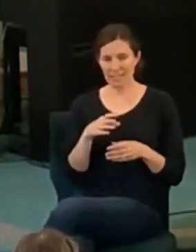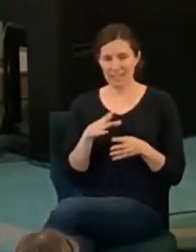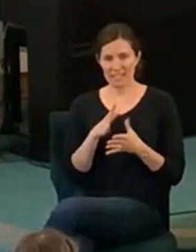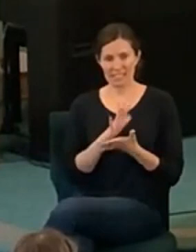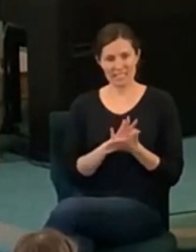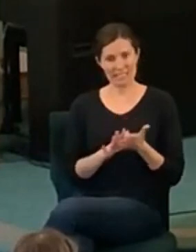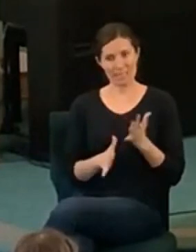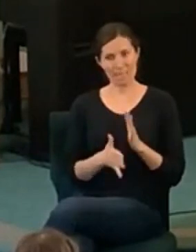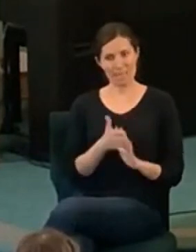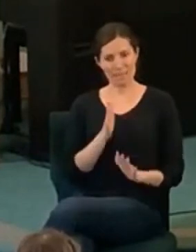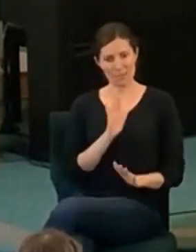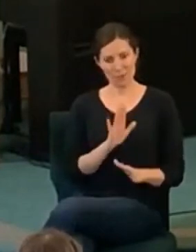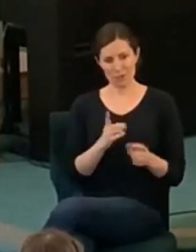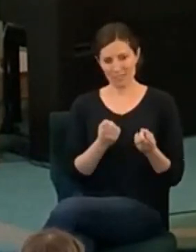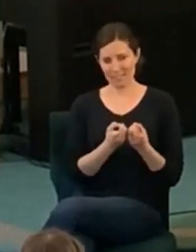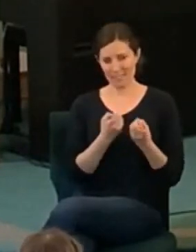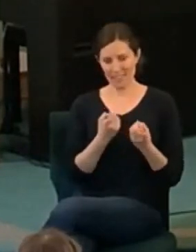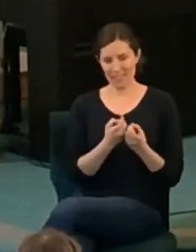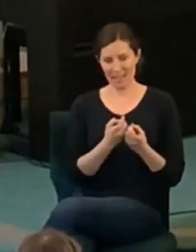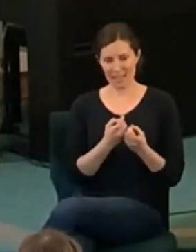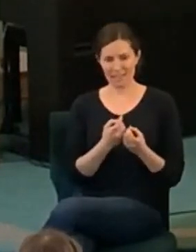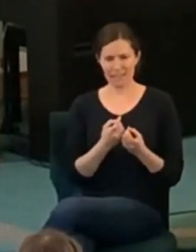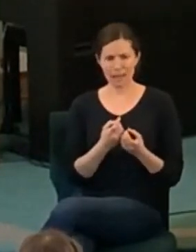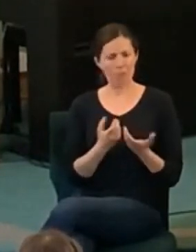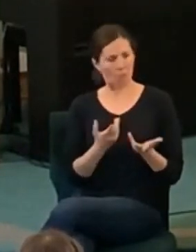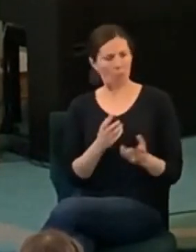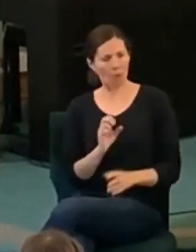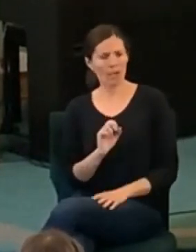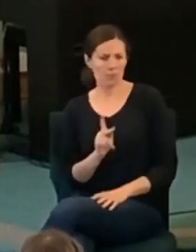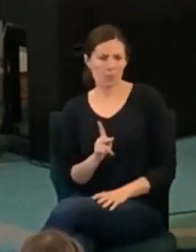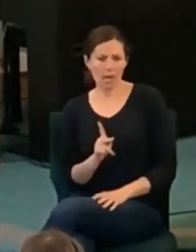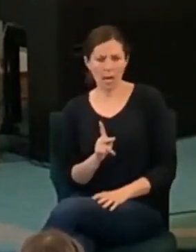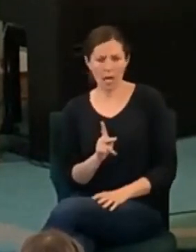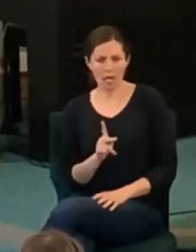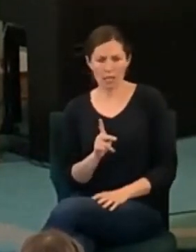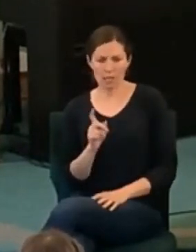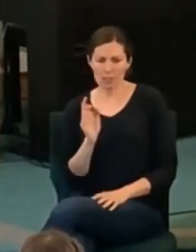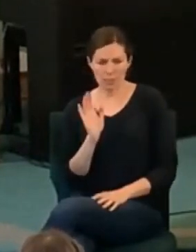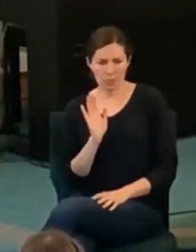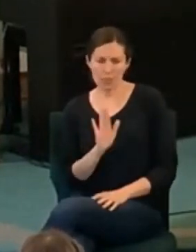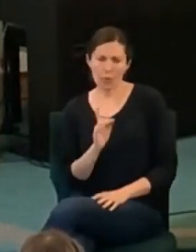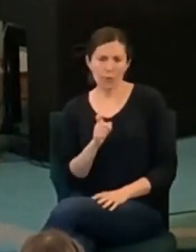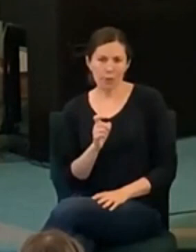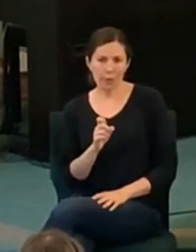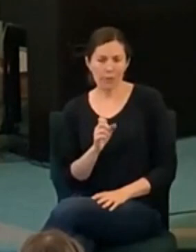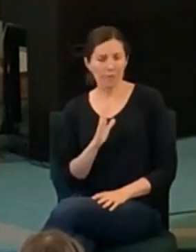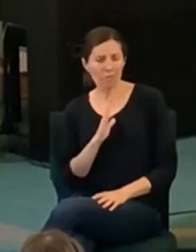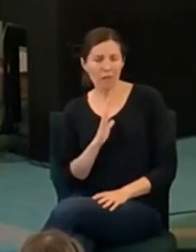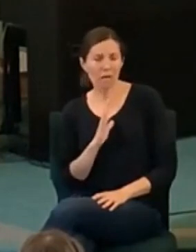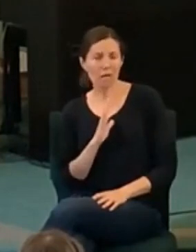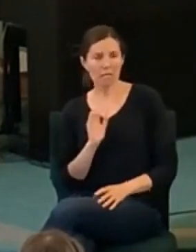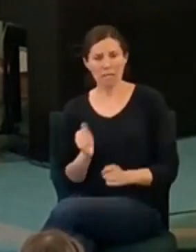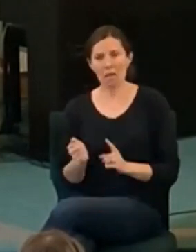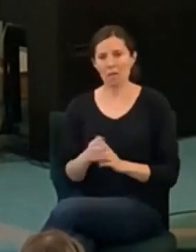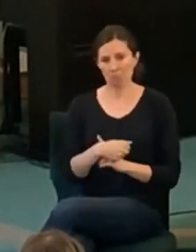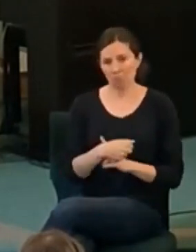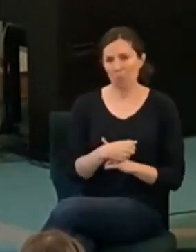story, that we judge ourselves before we judge others. But it's also a lesson in